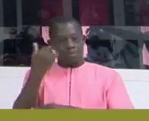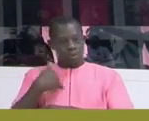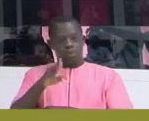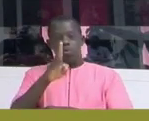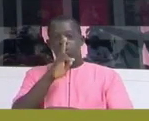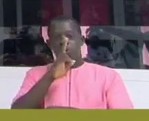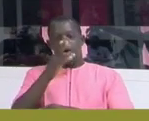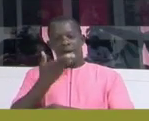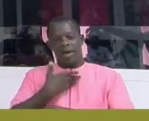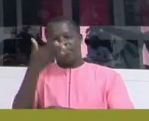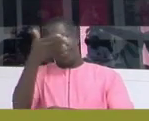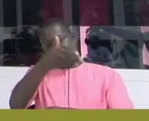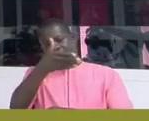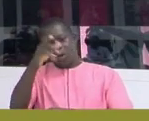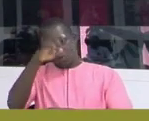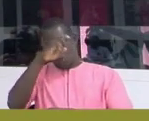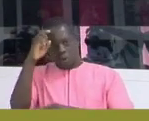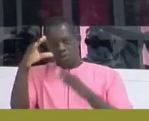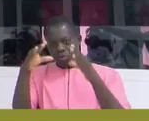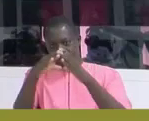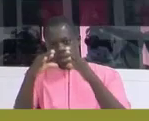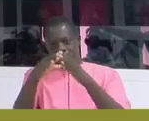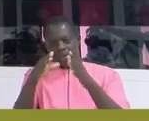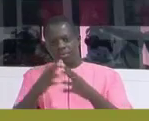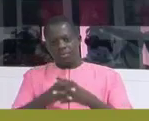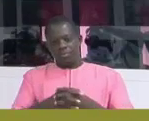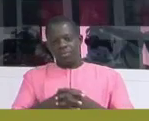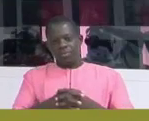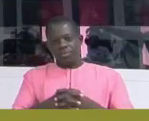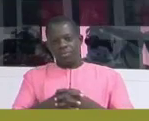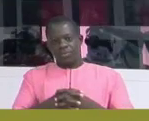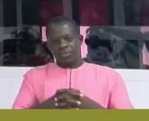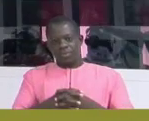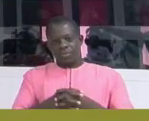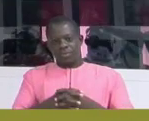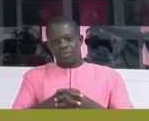workers." But the people that we have in this work